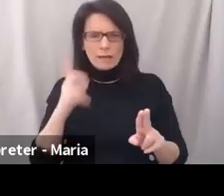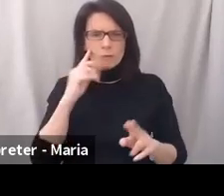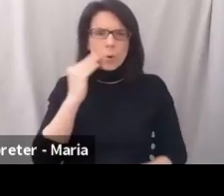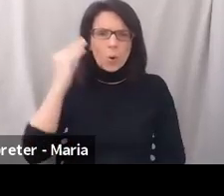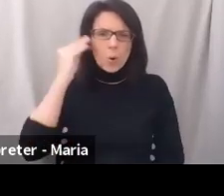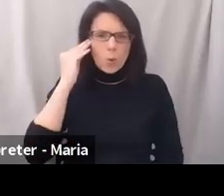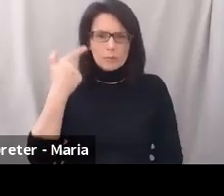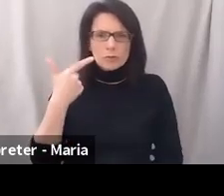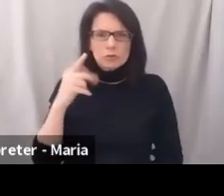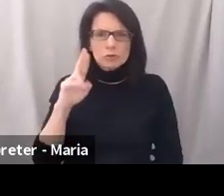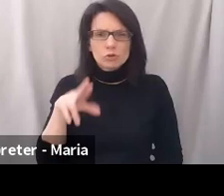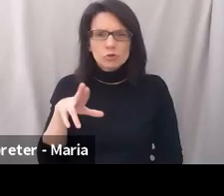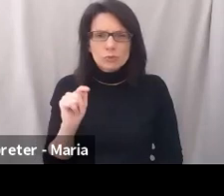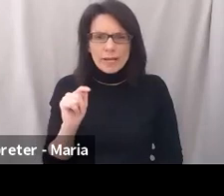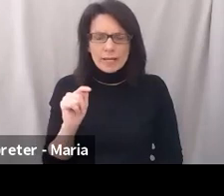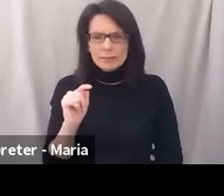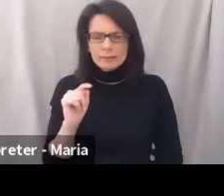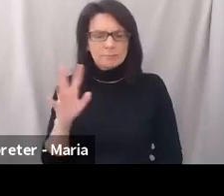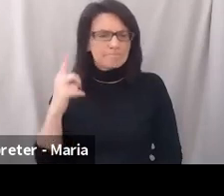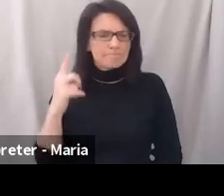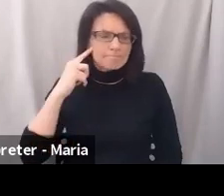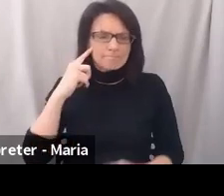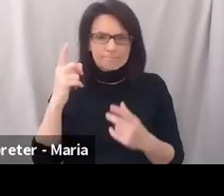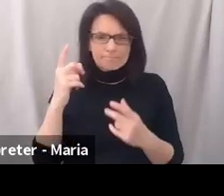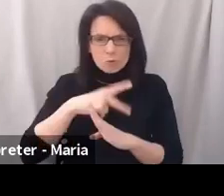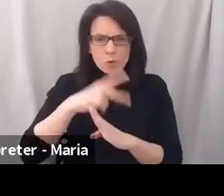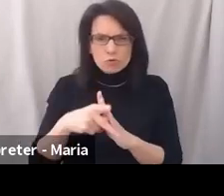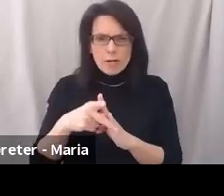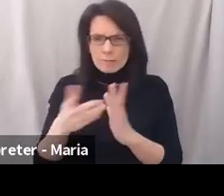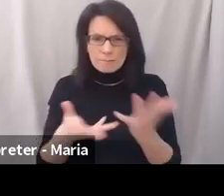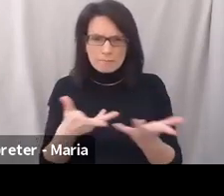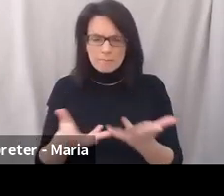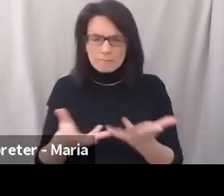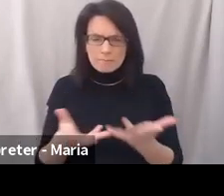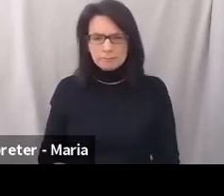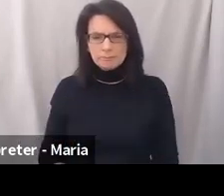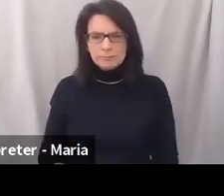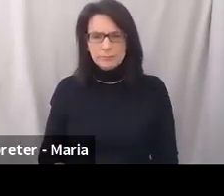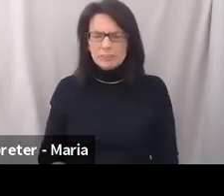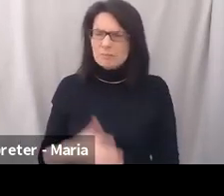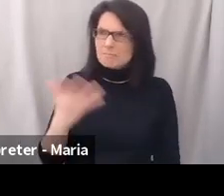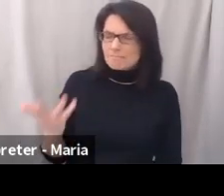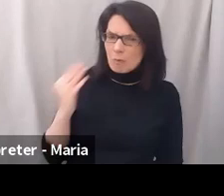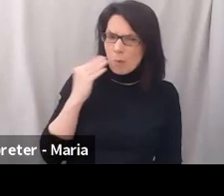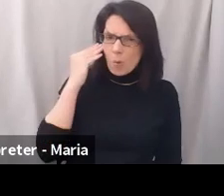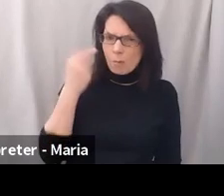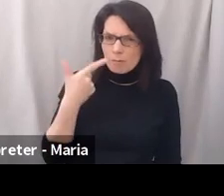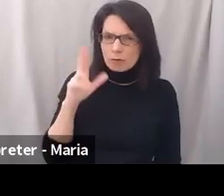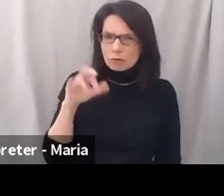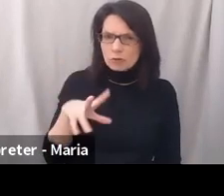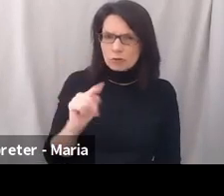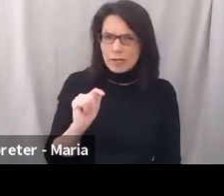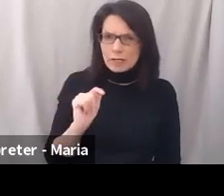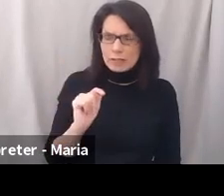any of those programs that you've heard about or aware of? What kind of home grants? Like, does that mean